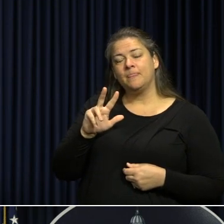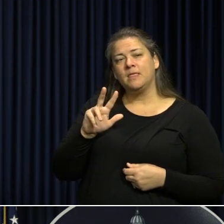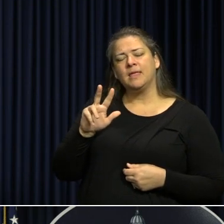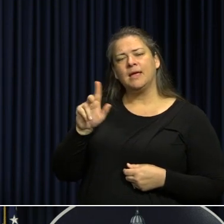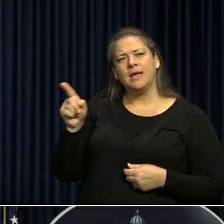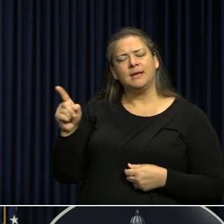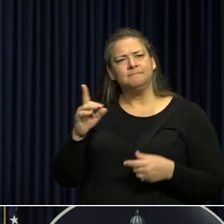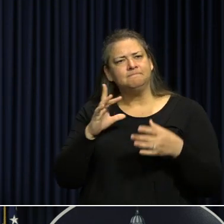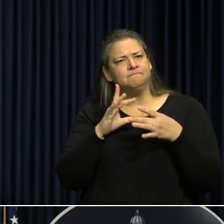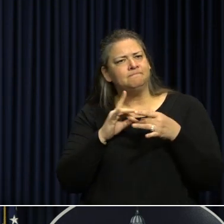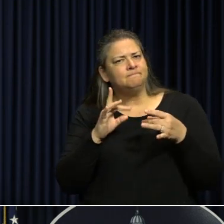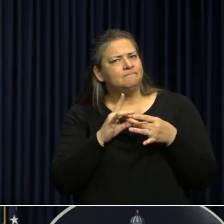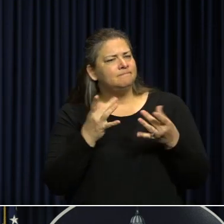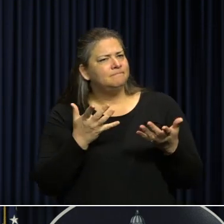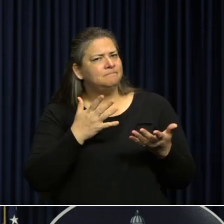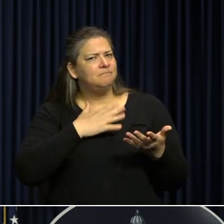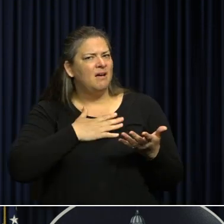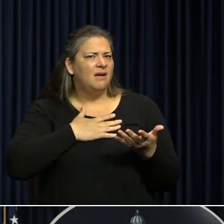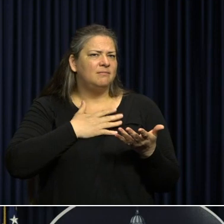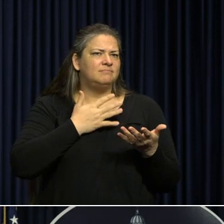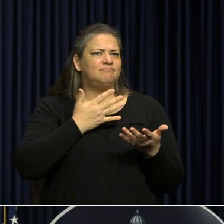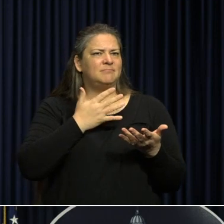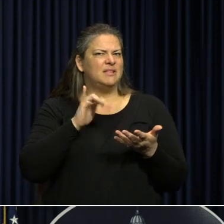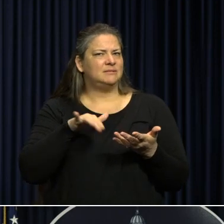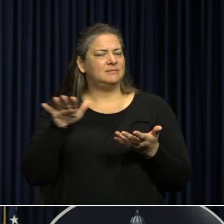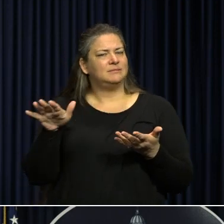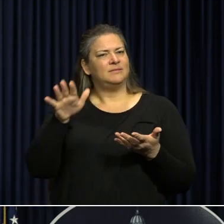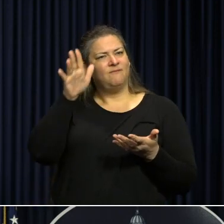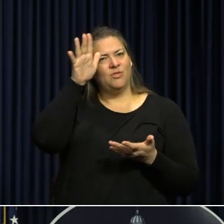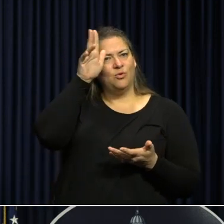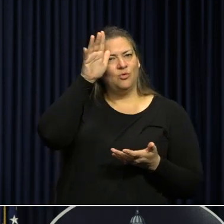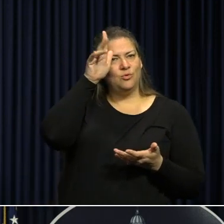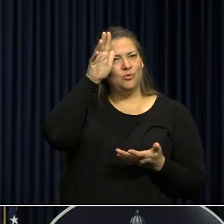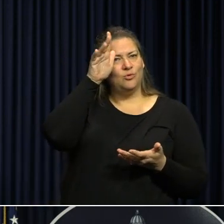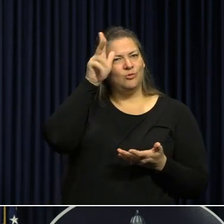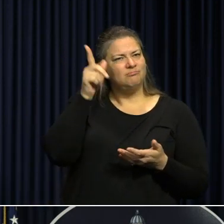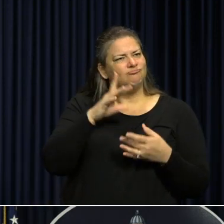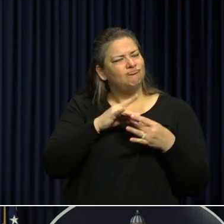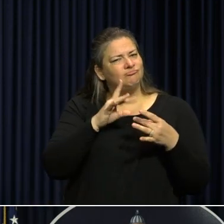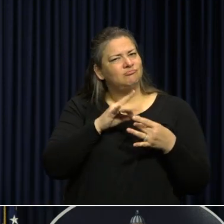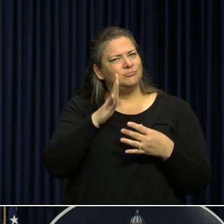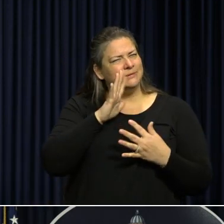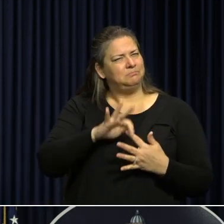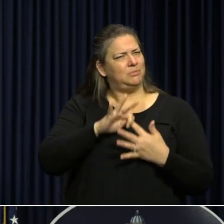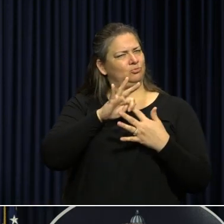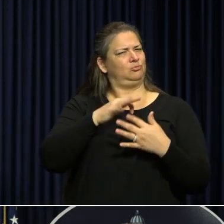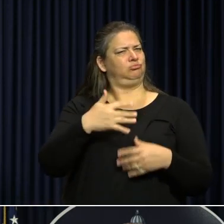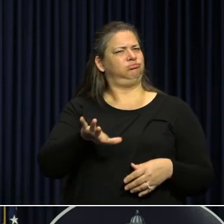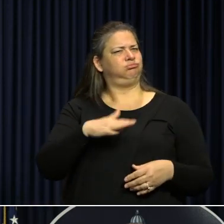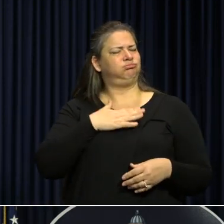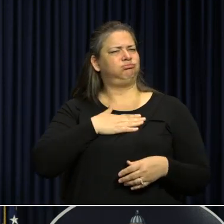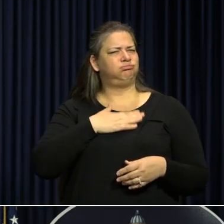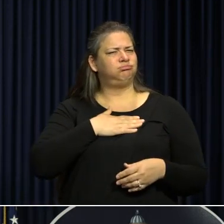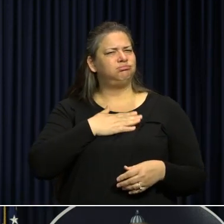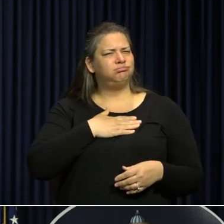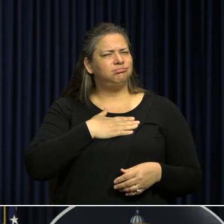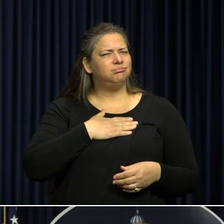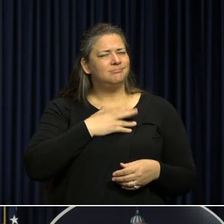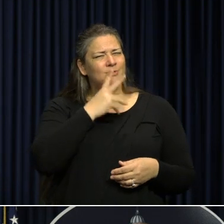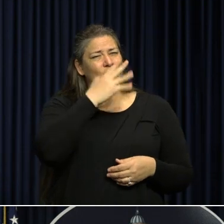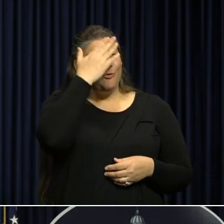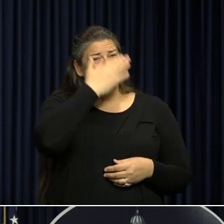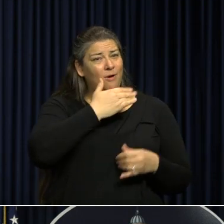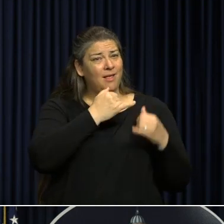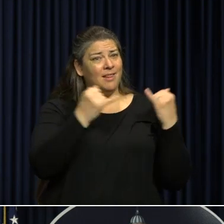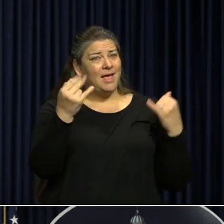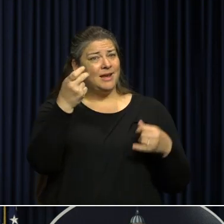his or her dad. This is Beryl. Pretty special. Remember, all those frontline